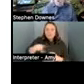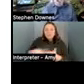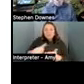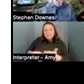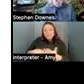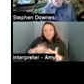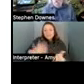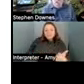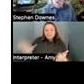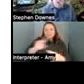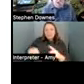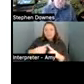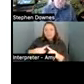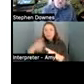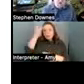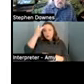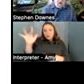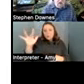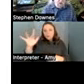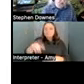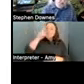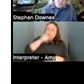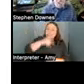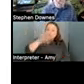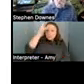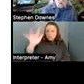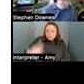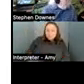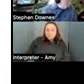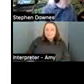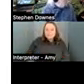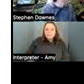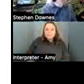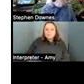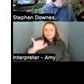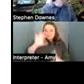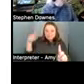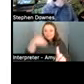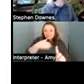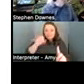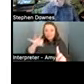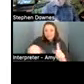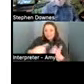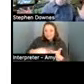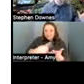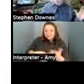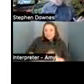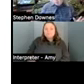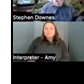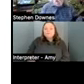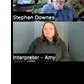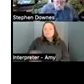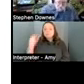about artificial intelligence intelligence and that's where the focus of my talk will be now before